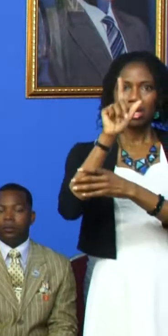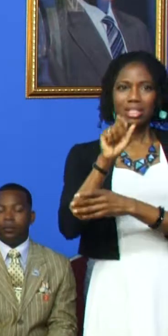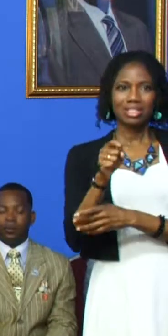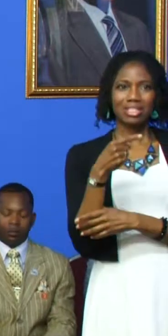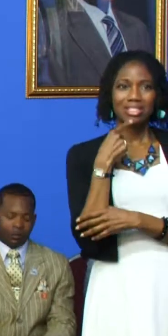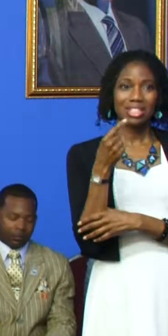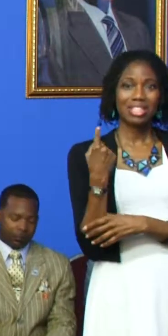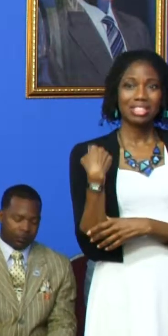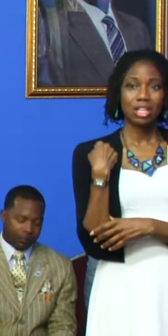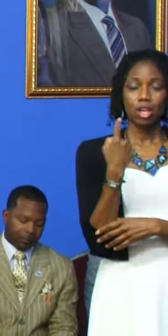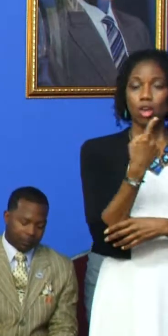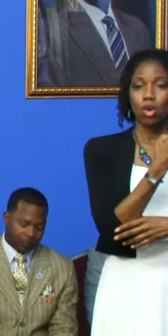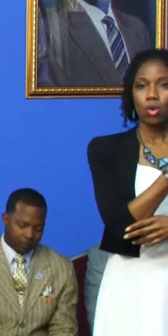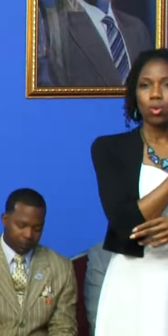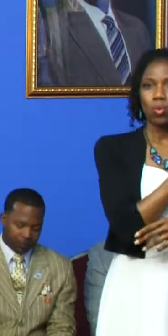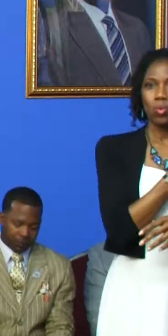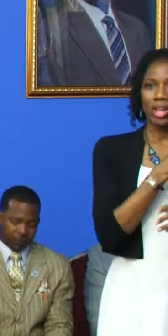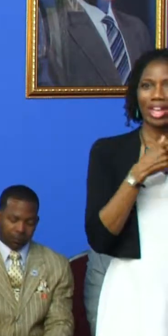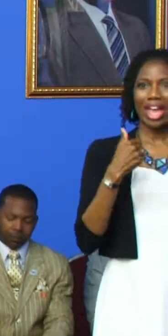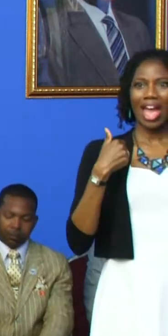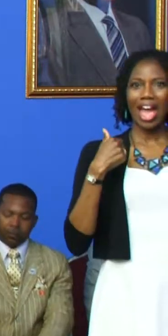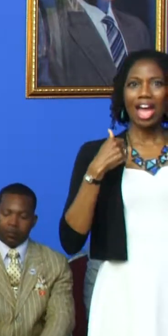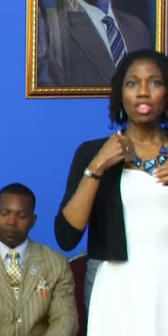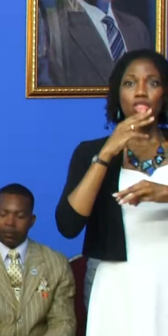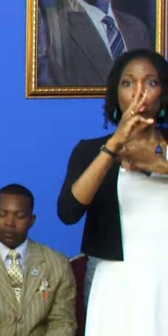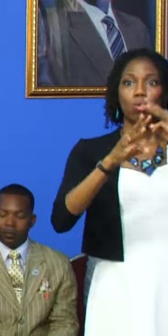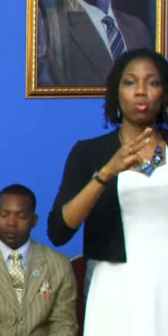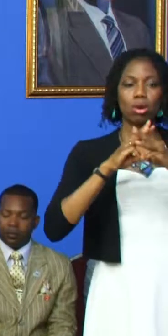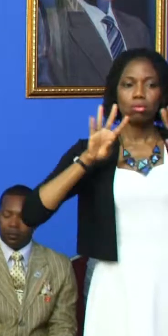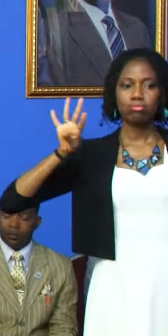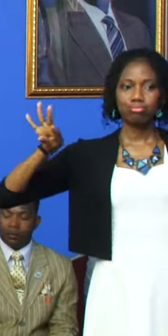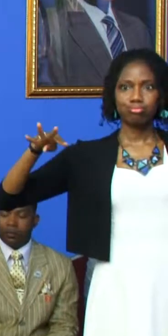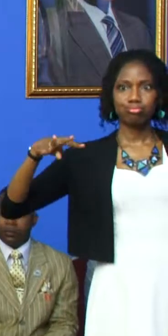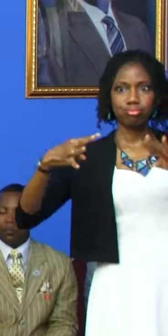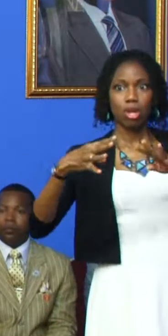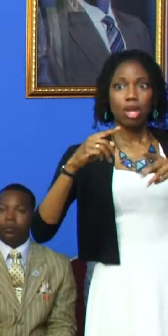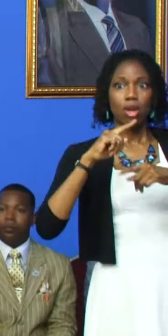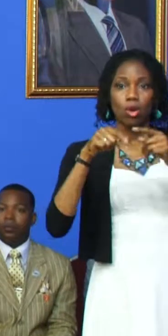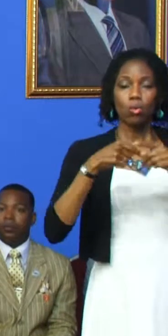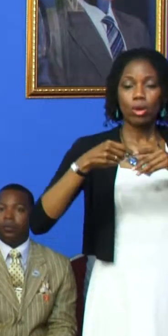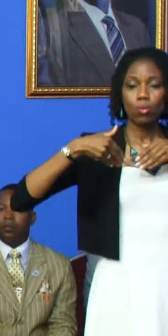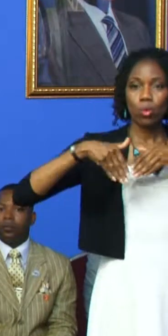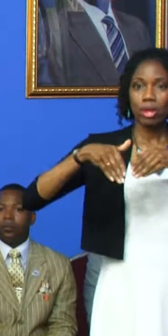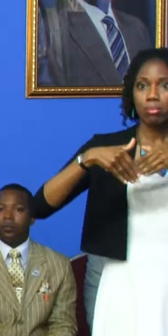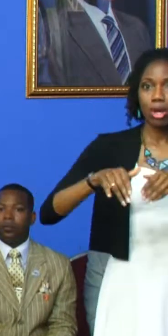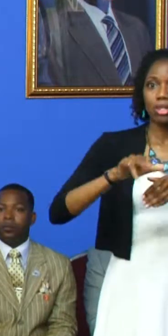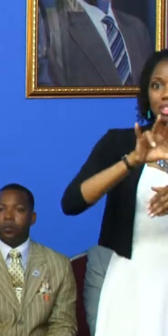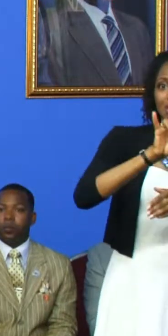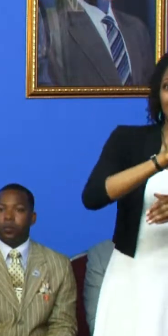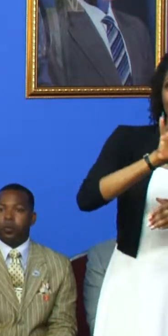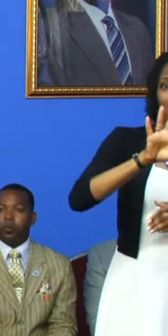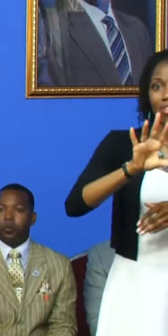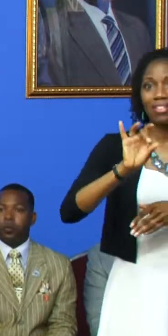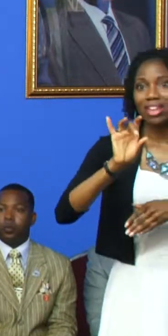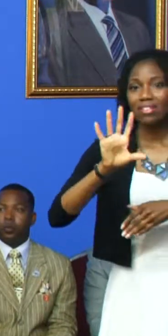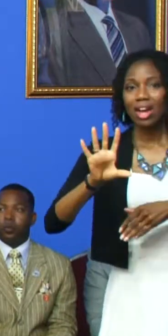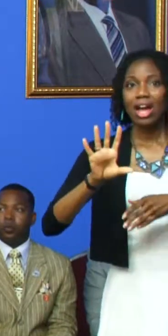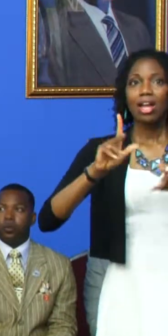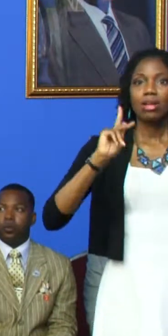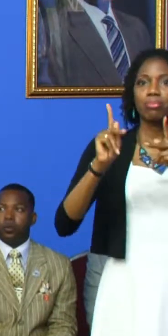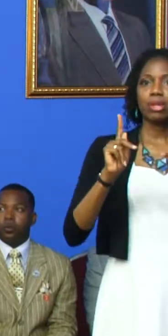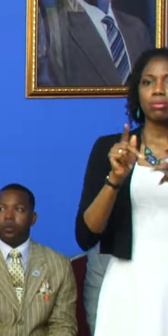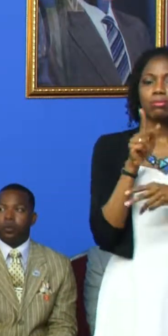marched 75, 80,000 people down Fifth Avenue in a silent